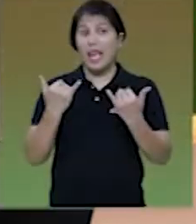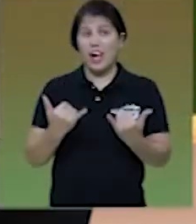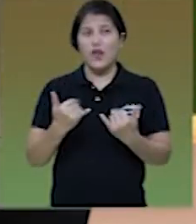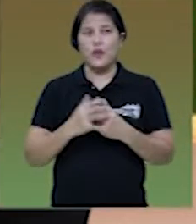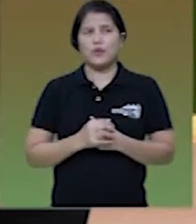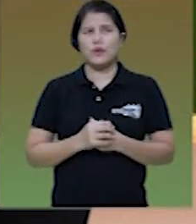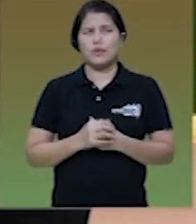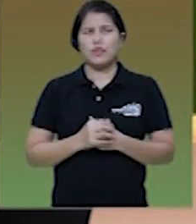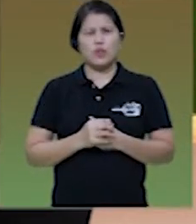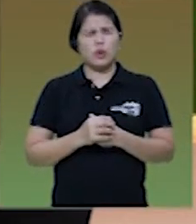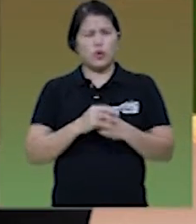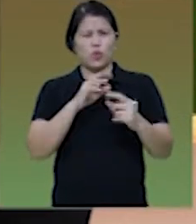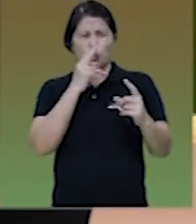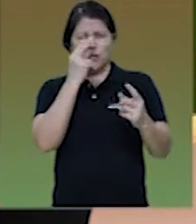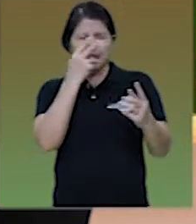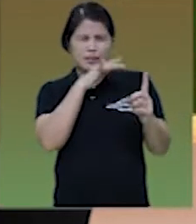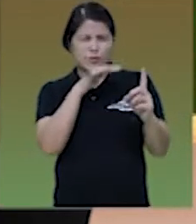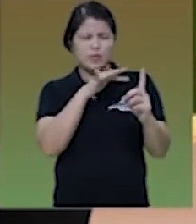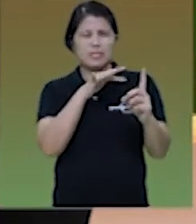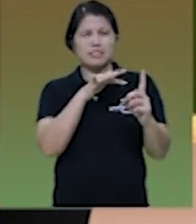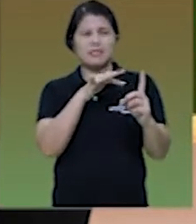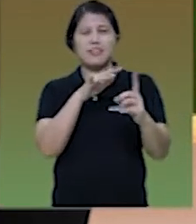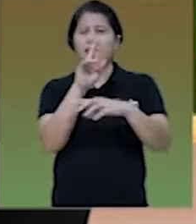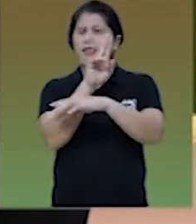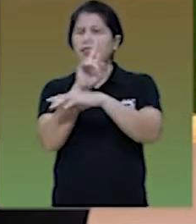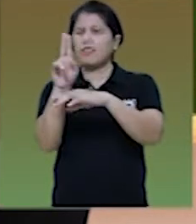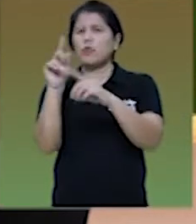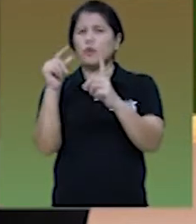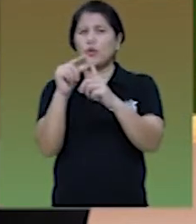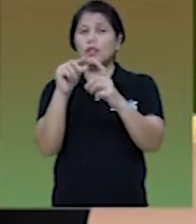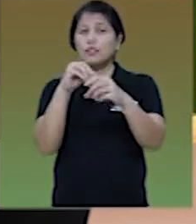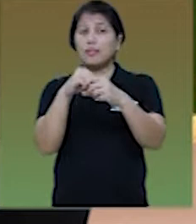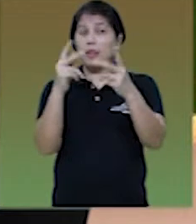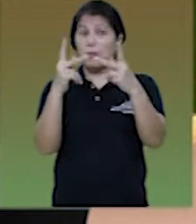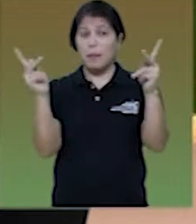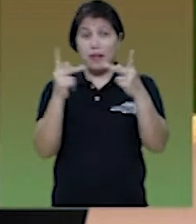Now, notice the underlined words in the paragraph.